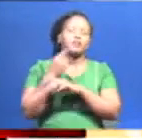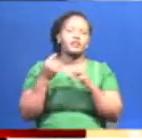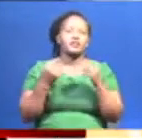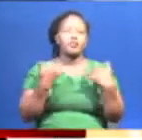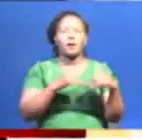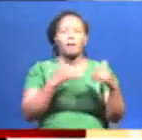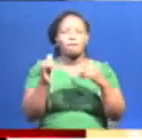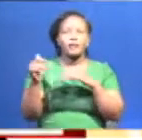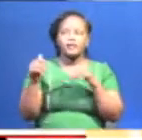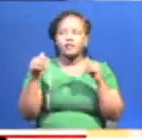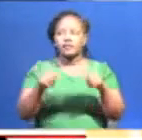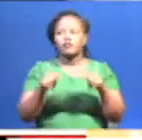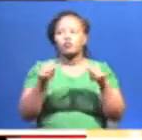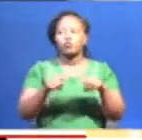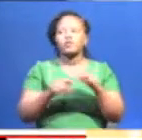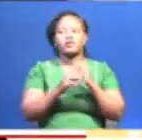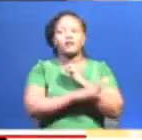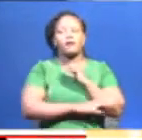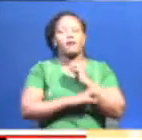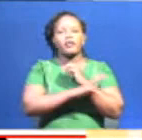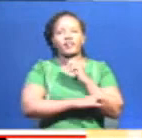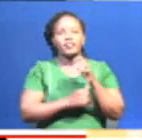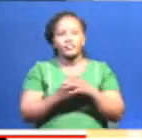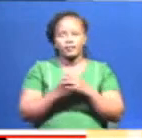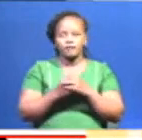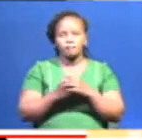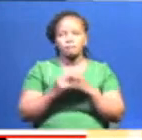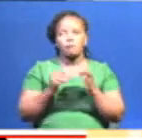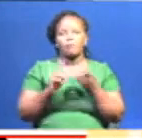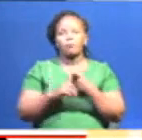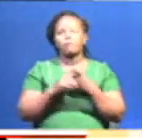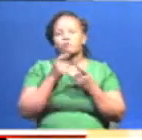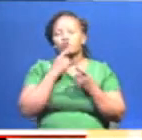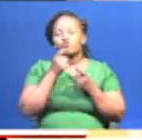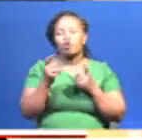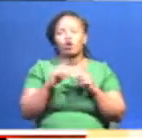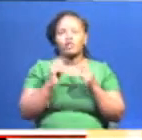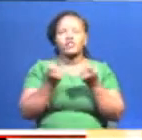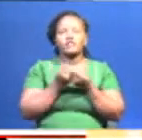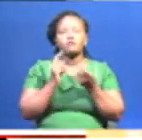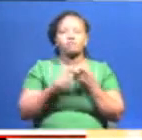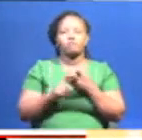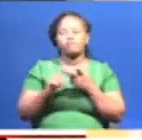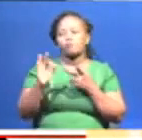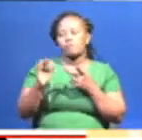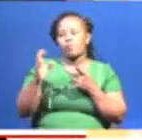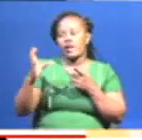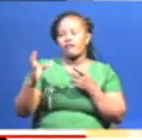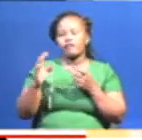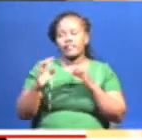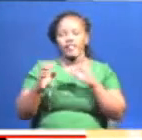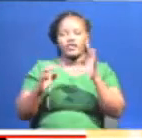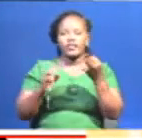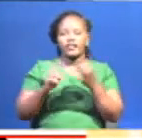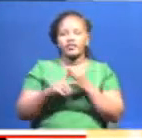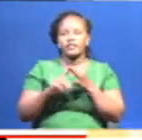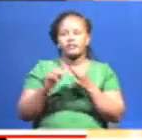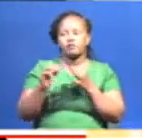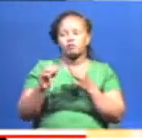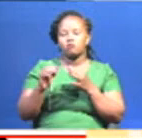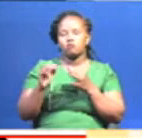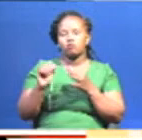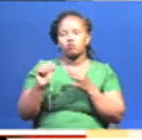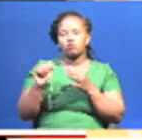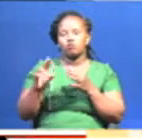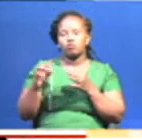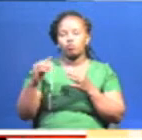the country. Leaders Gor Mahia, second placed Tusker FC and third placed Nzoia Sugar collected maximum